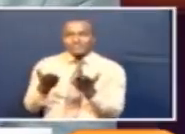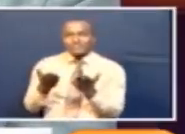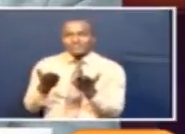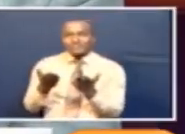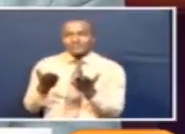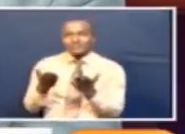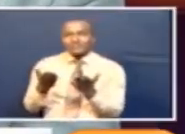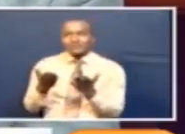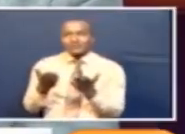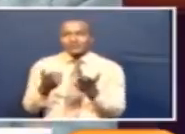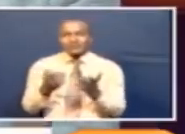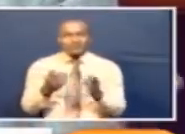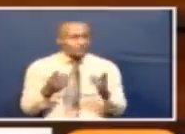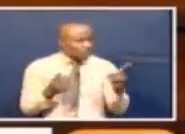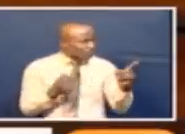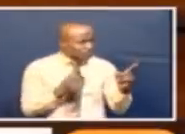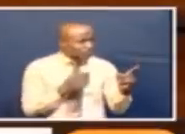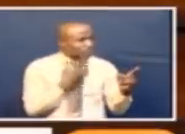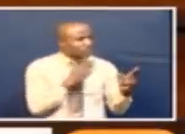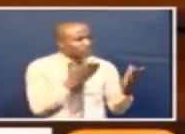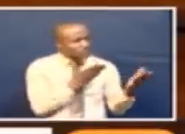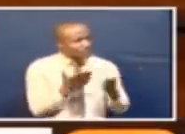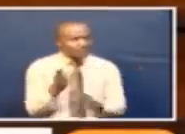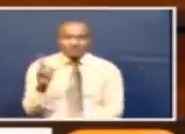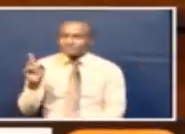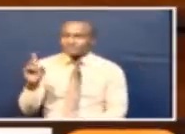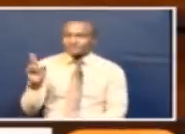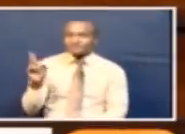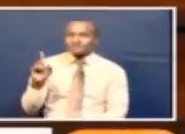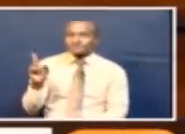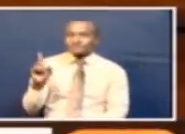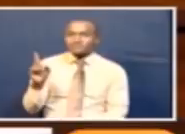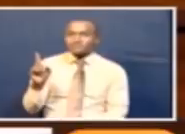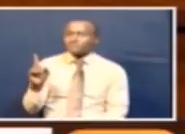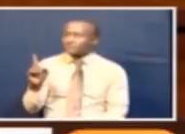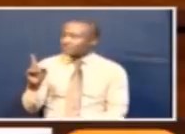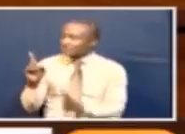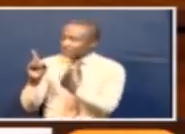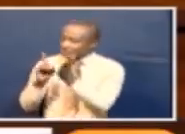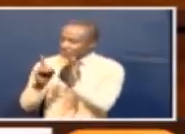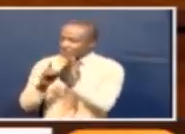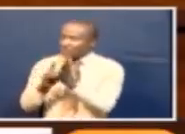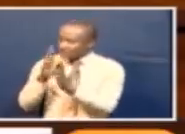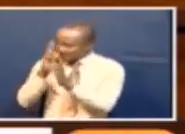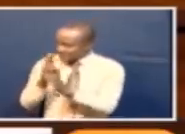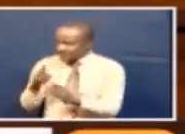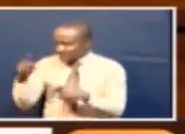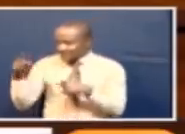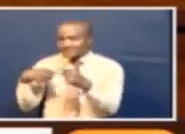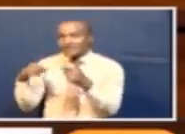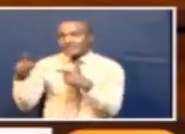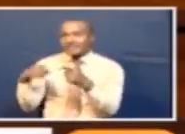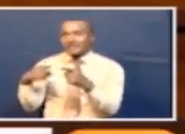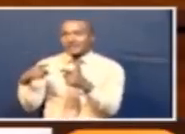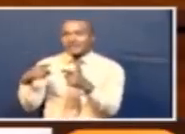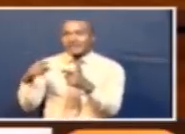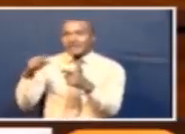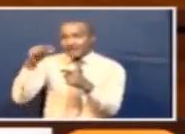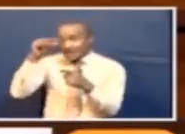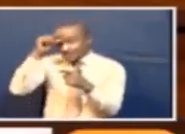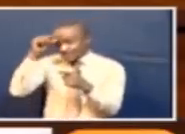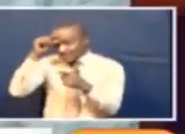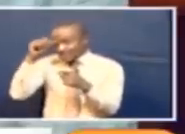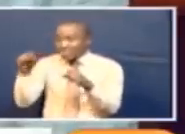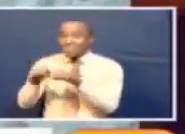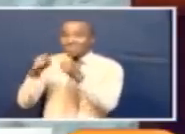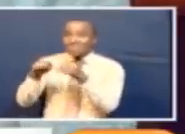are fears that you're not going to welcome them very much as Kenyan doctors. Of course, the doctors respect each other all over the world, by the way. Mm-hmm. And there's no amount of government shenanigans anywhere